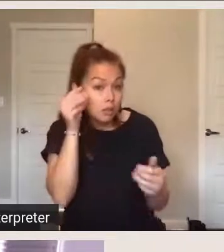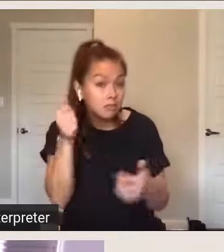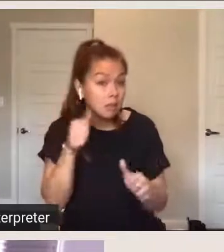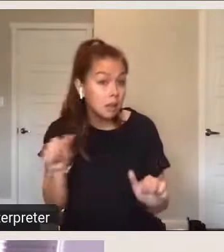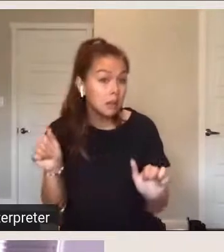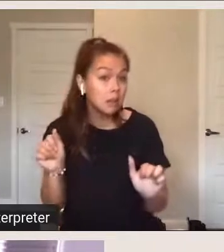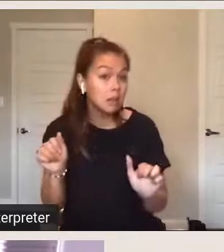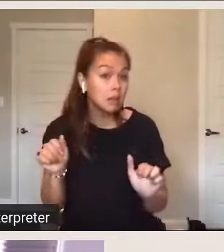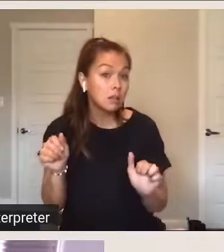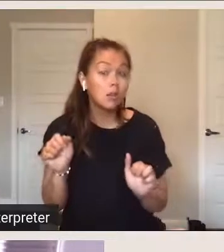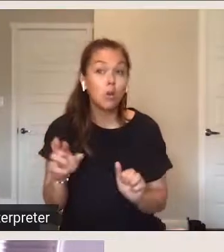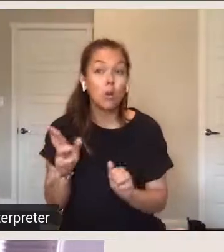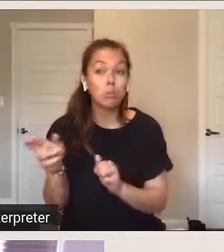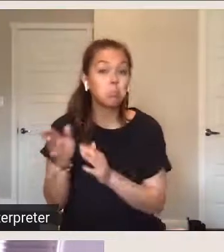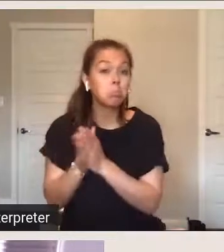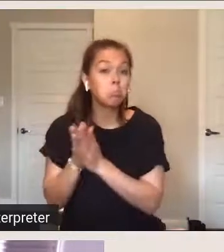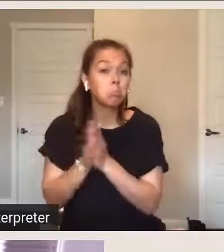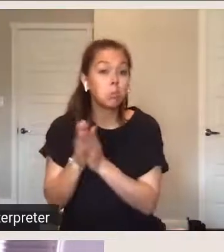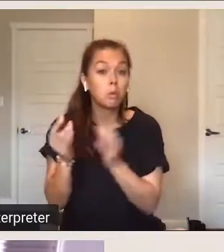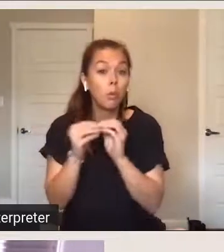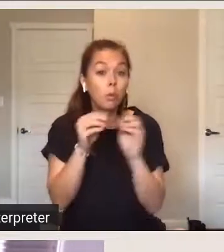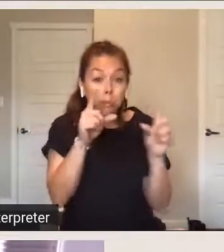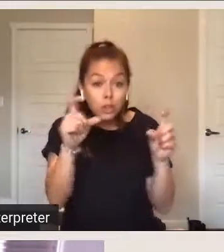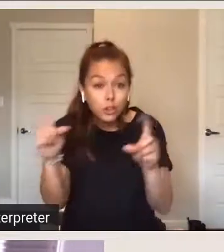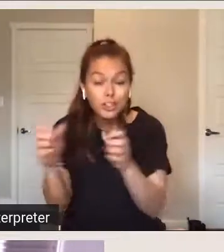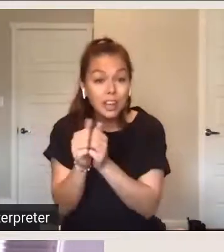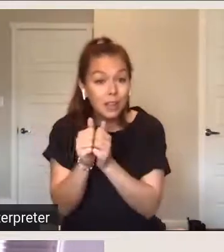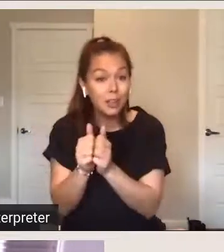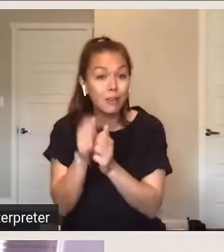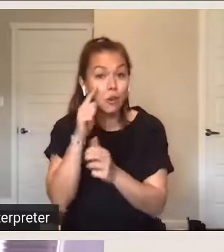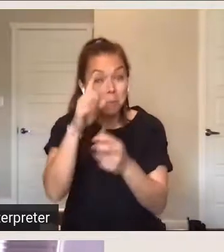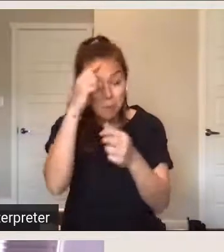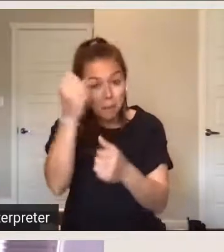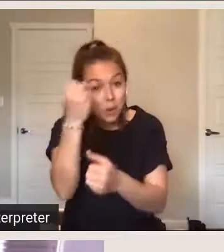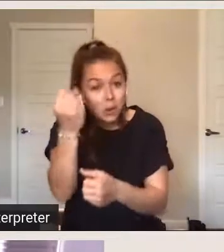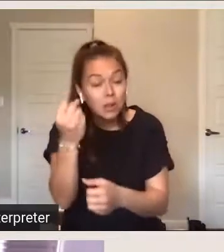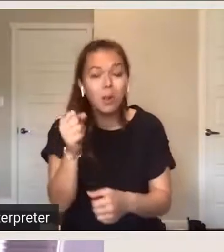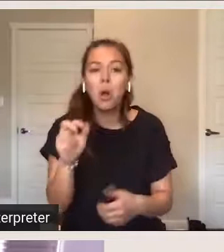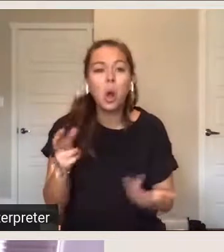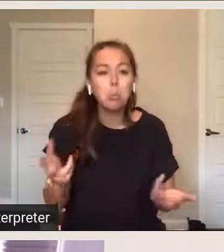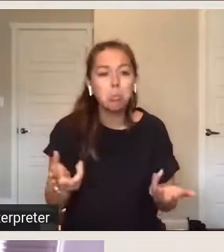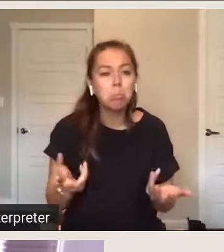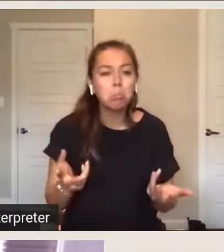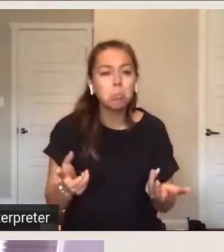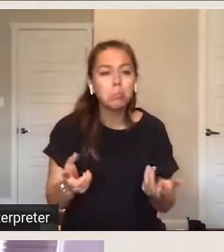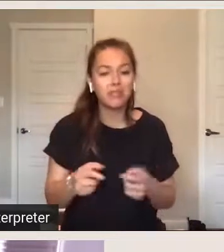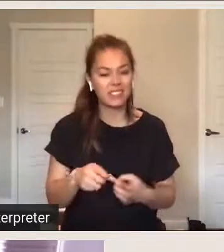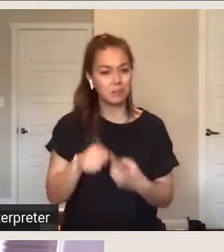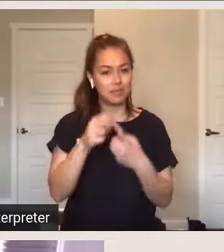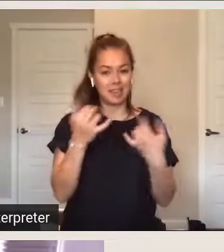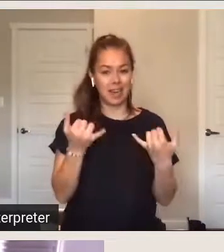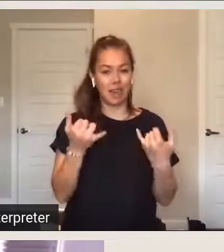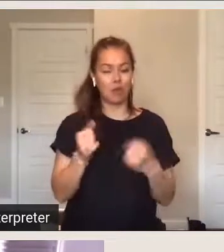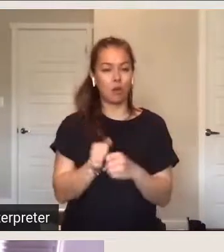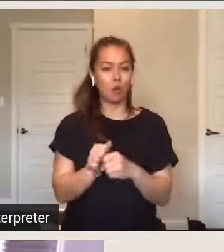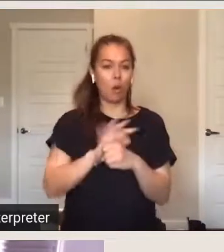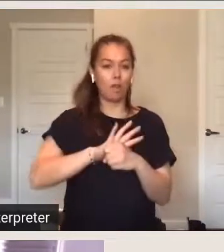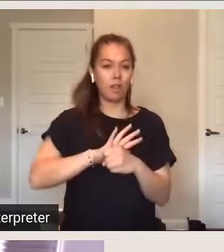more photos together? And especially thinking about, you know, this time in COVID where it is a bit more